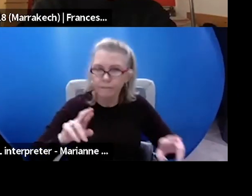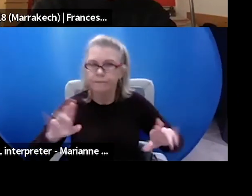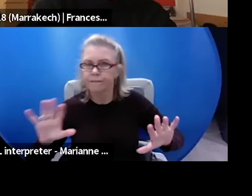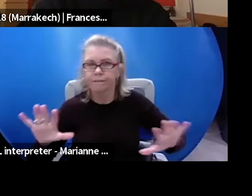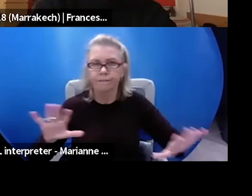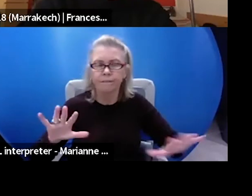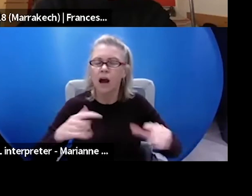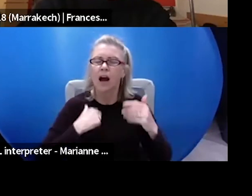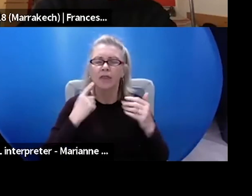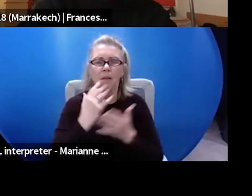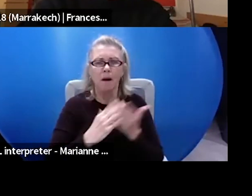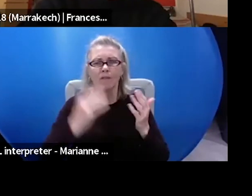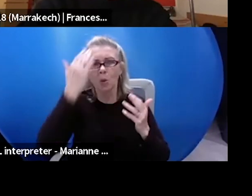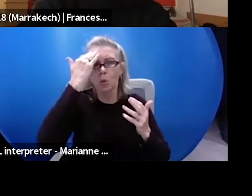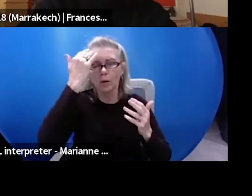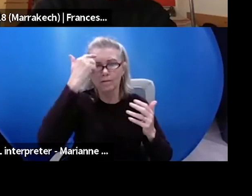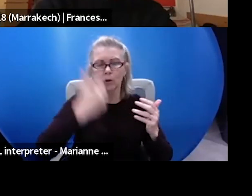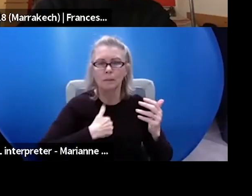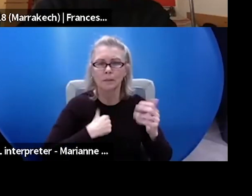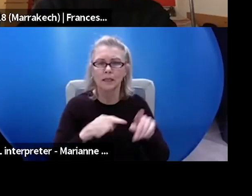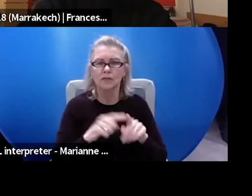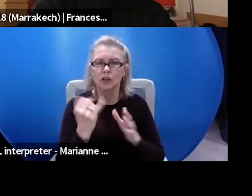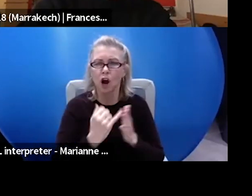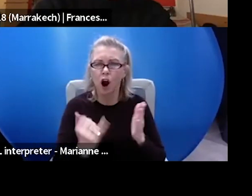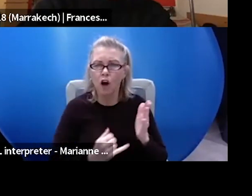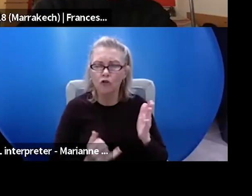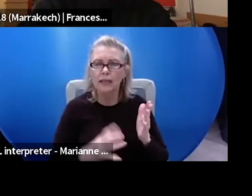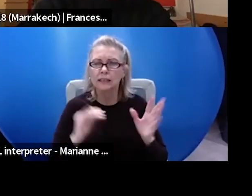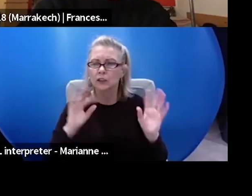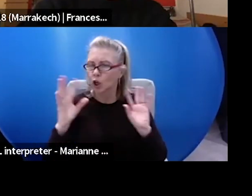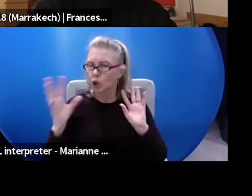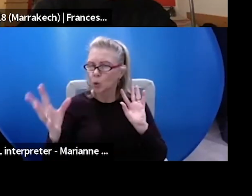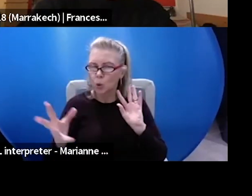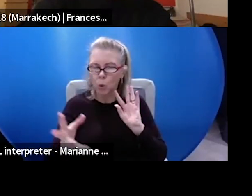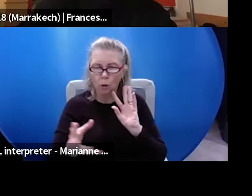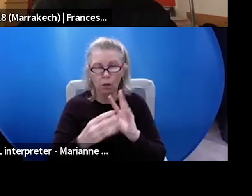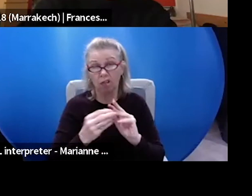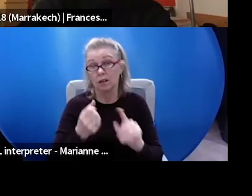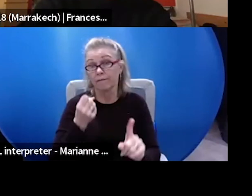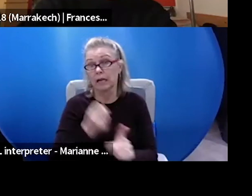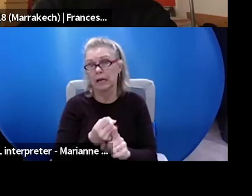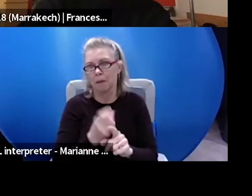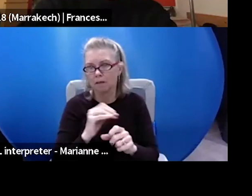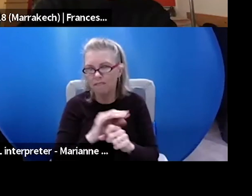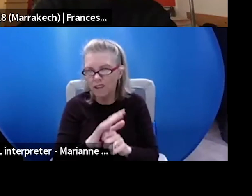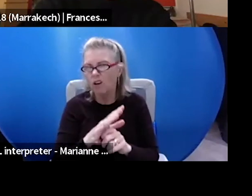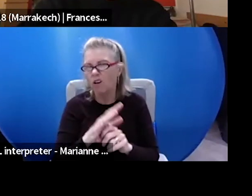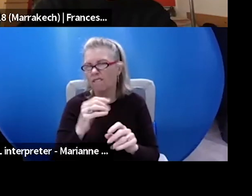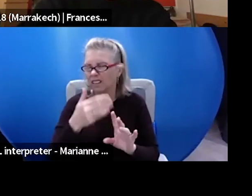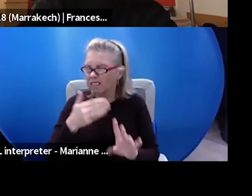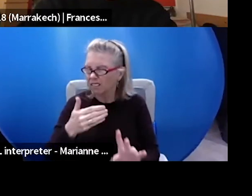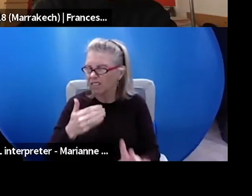awareness, for me as an artist, is the cumulative impact of these conditions. So there is no urgency, but there